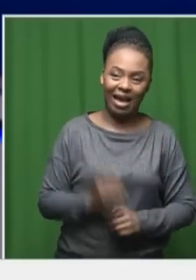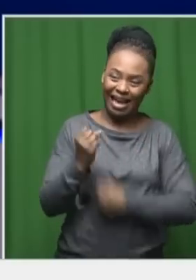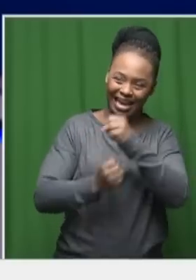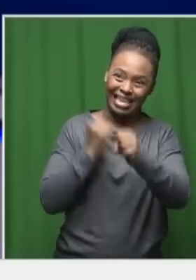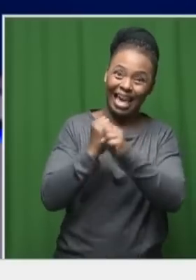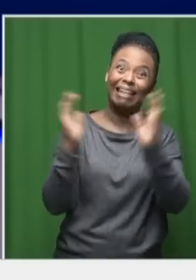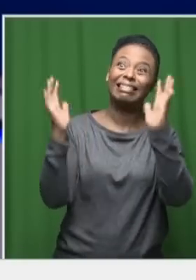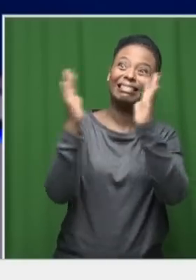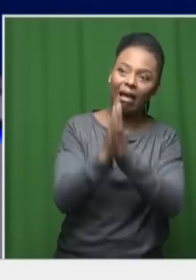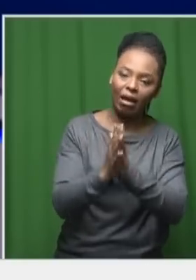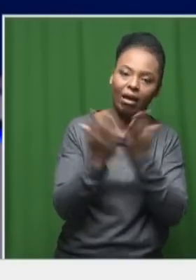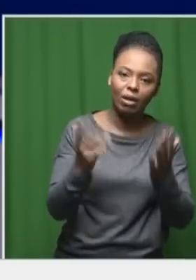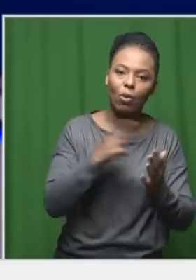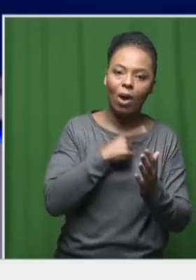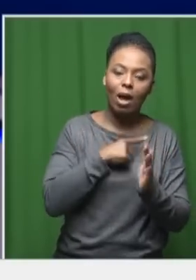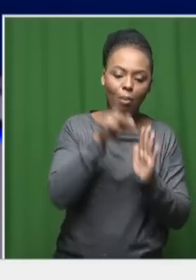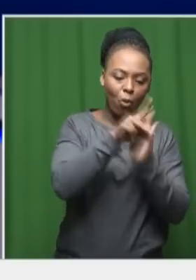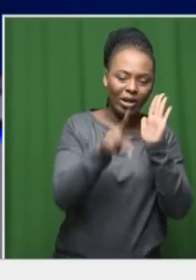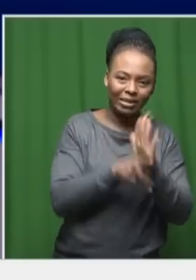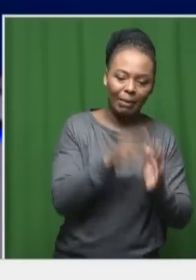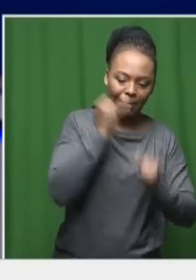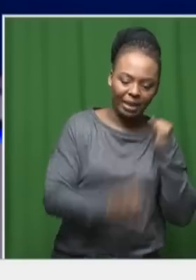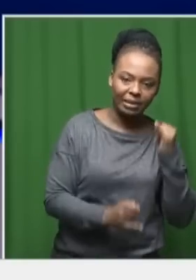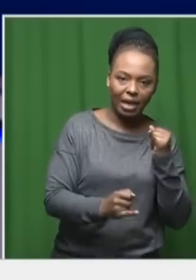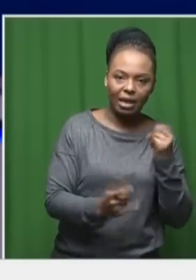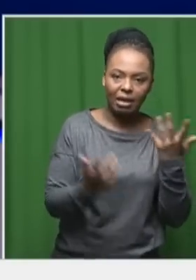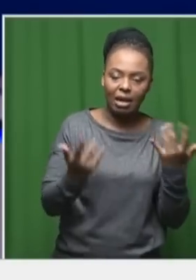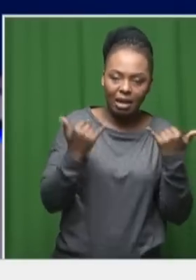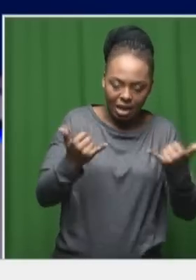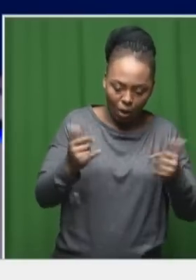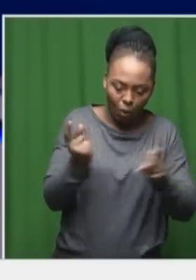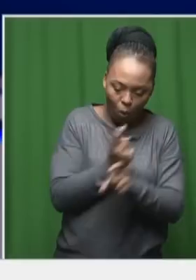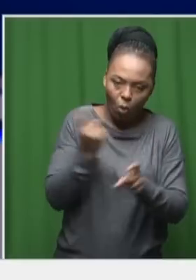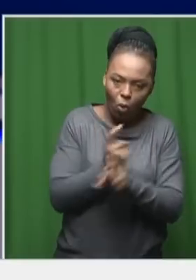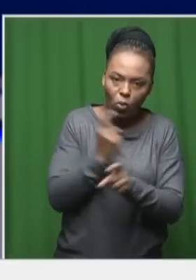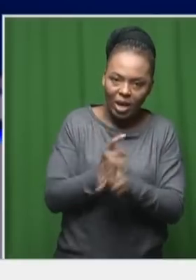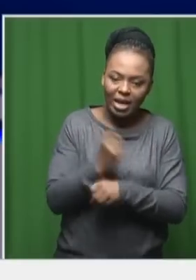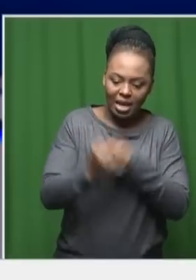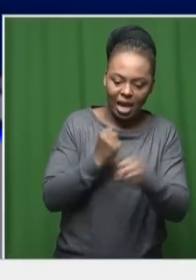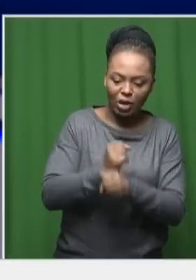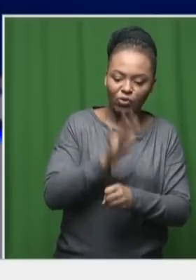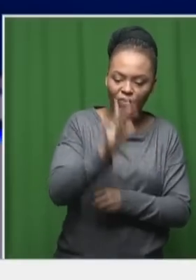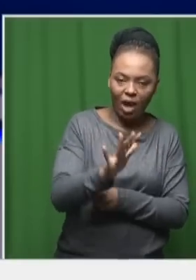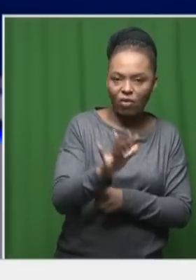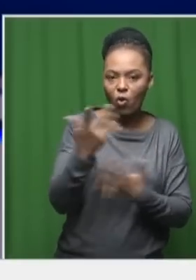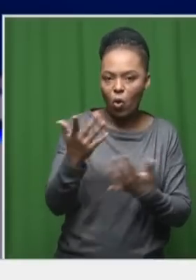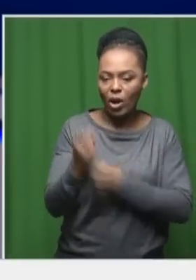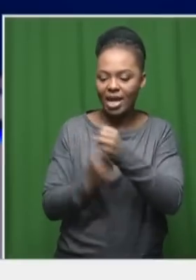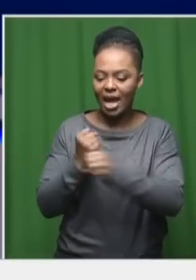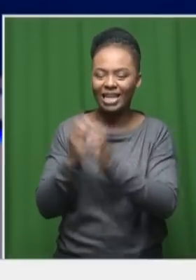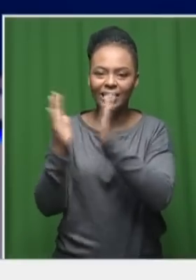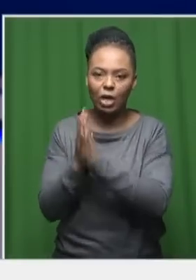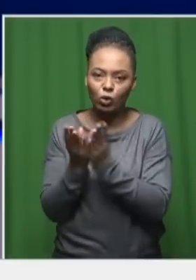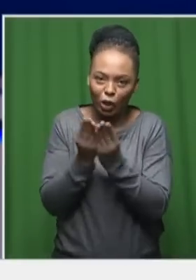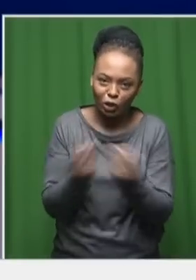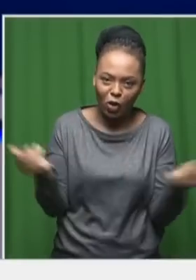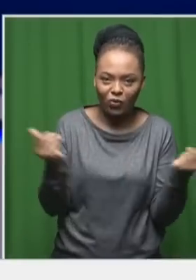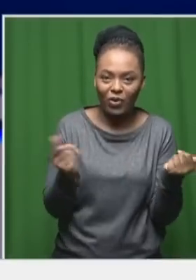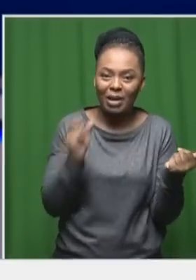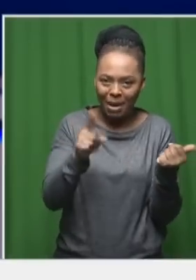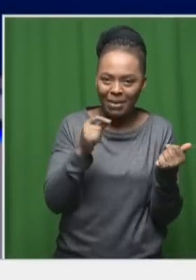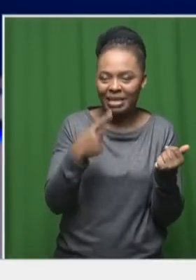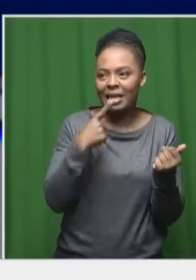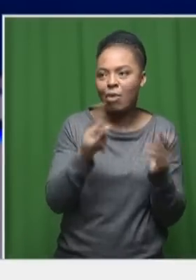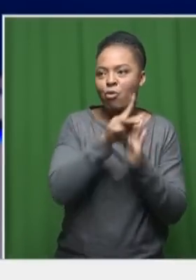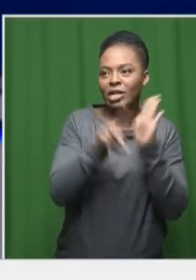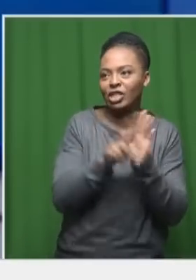policy mistake you make in South Africa, I think the normal academic truth is it takes about 5 to 10 years to resolve it. So I think that's the first reality we need to come